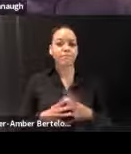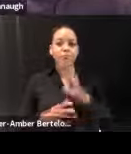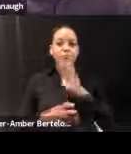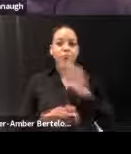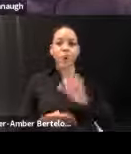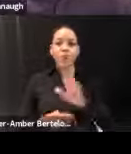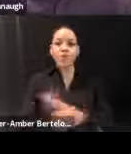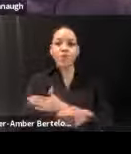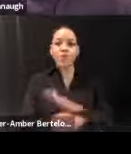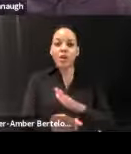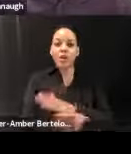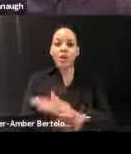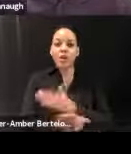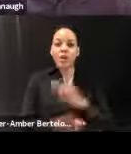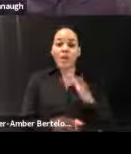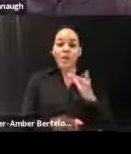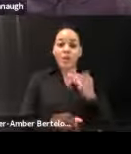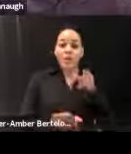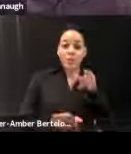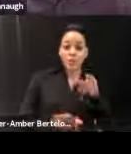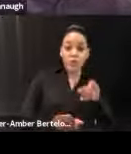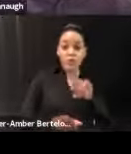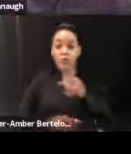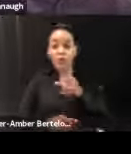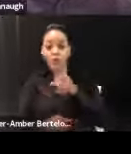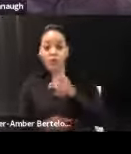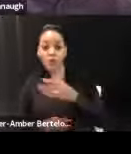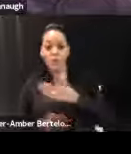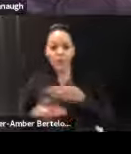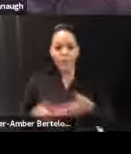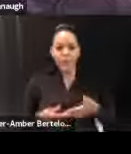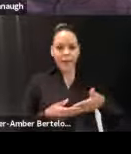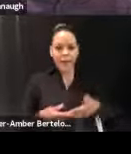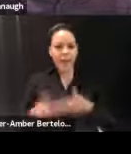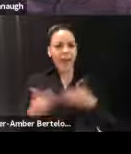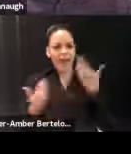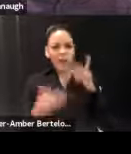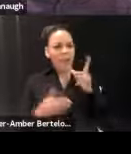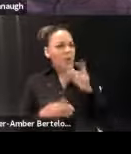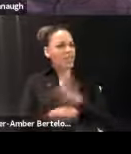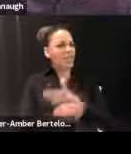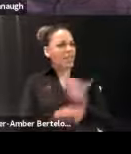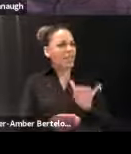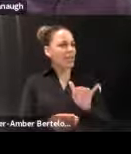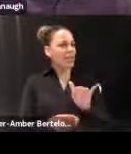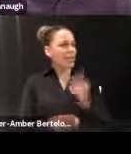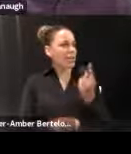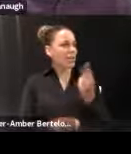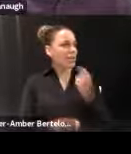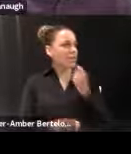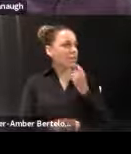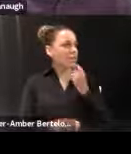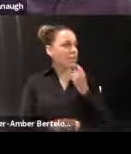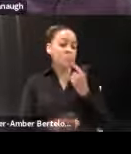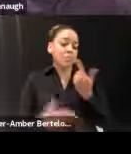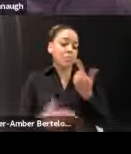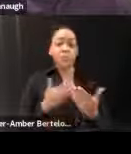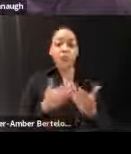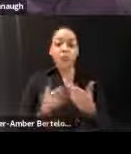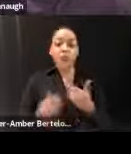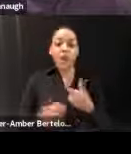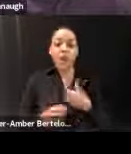you is or is you is my baby. I don't know who sang it, but yeah, but